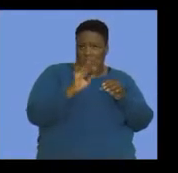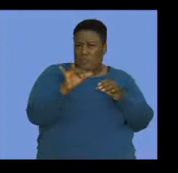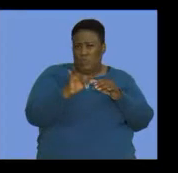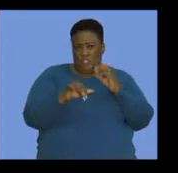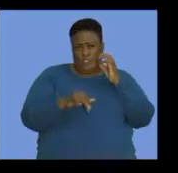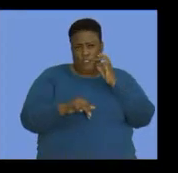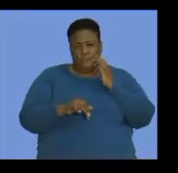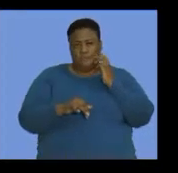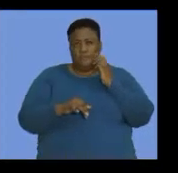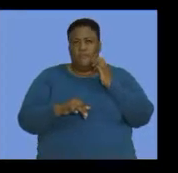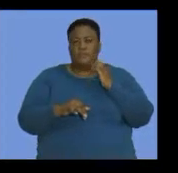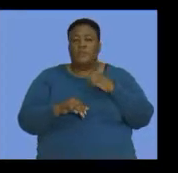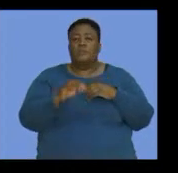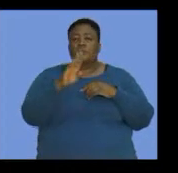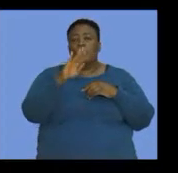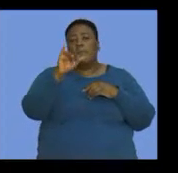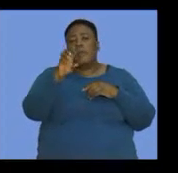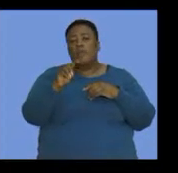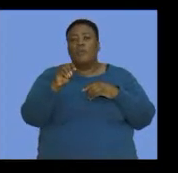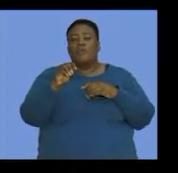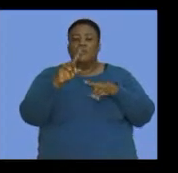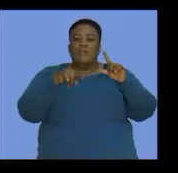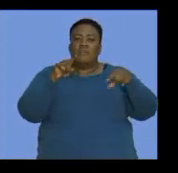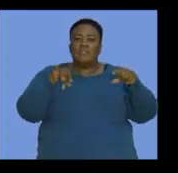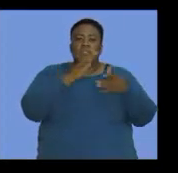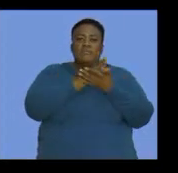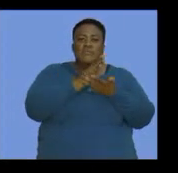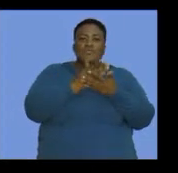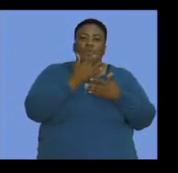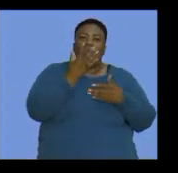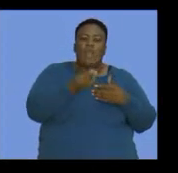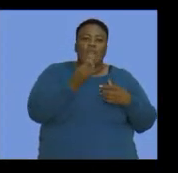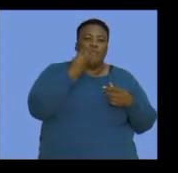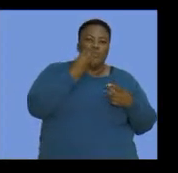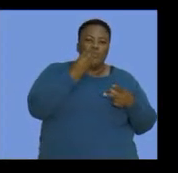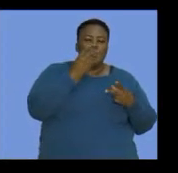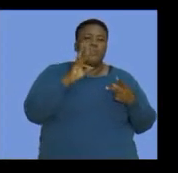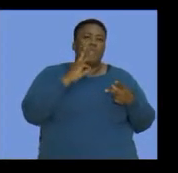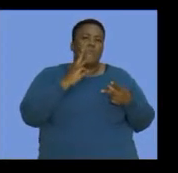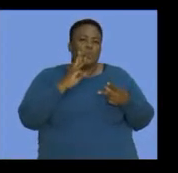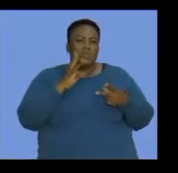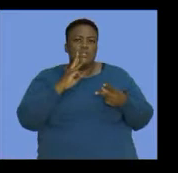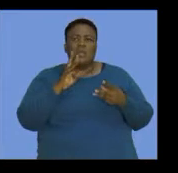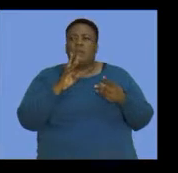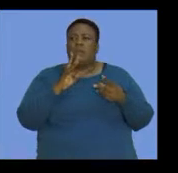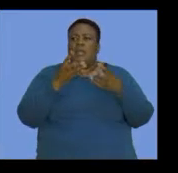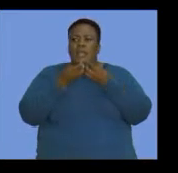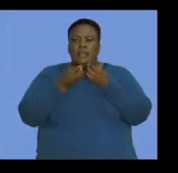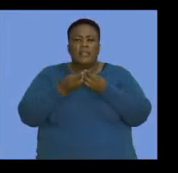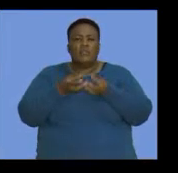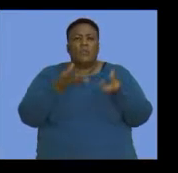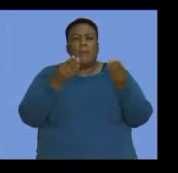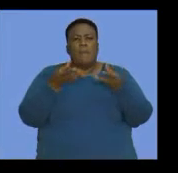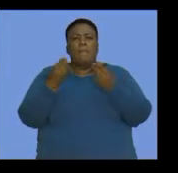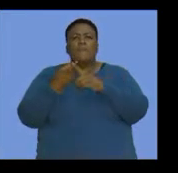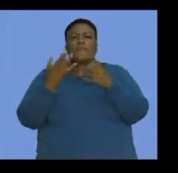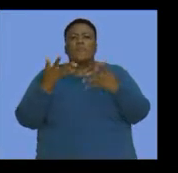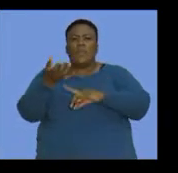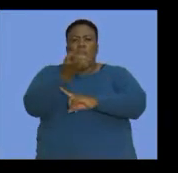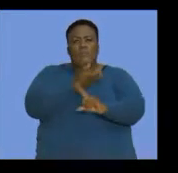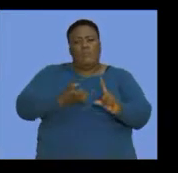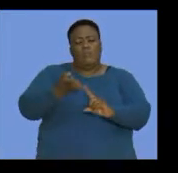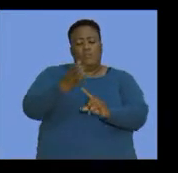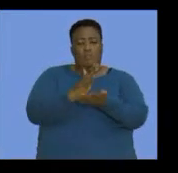have food, fresh water, medicines, and fuel that we obtain from our environment. It also ensures that the